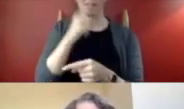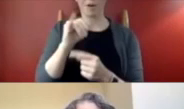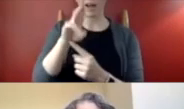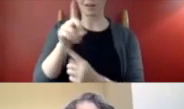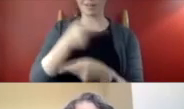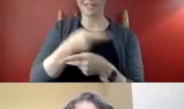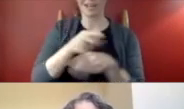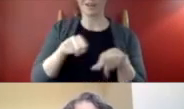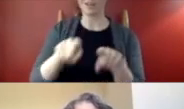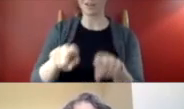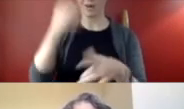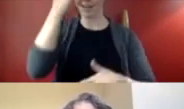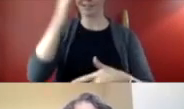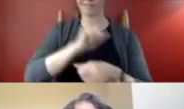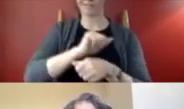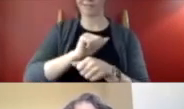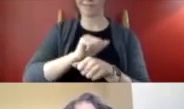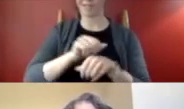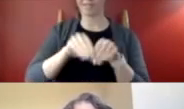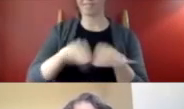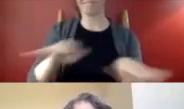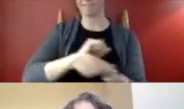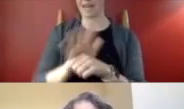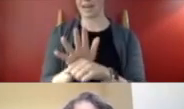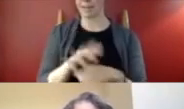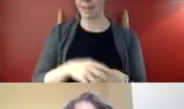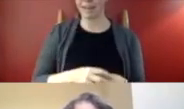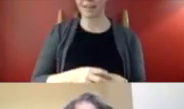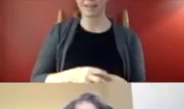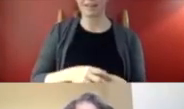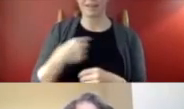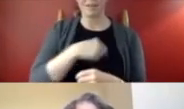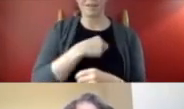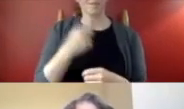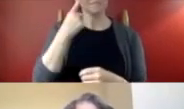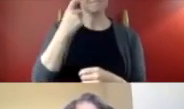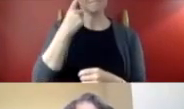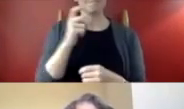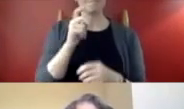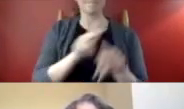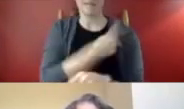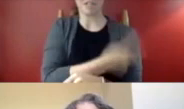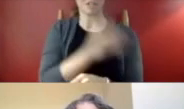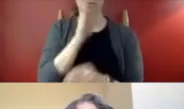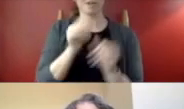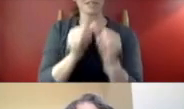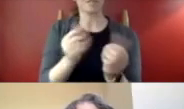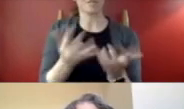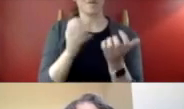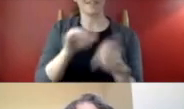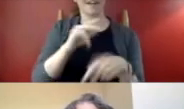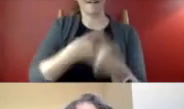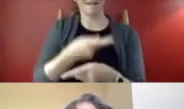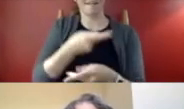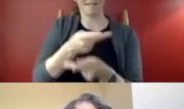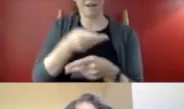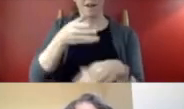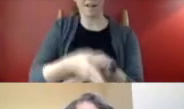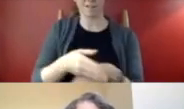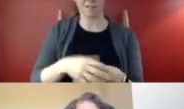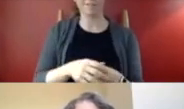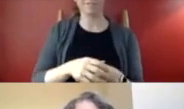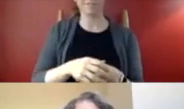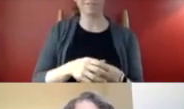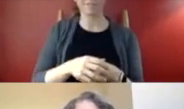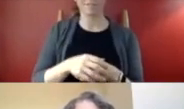anticipate that patients will continue to want this approach to care even after the pandemic ends. Pre-COVID research into telehealth showed